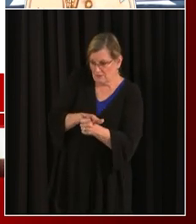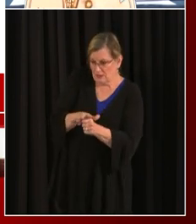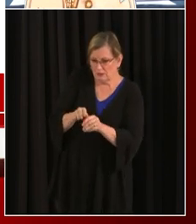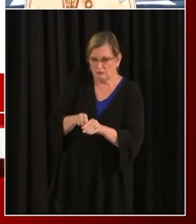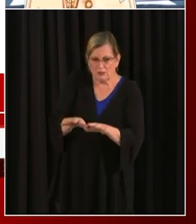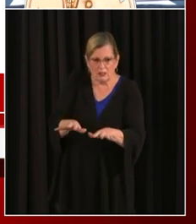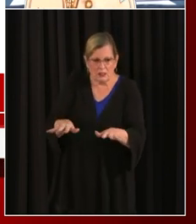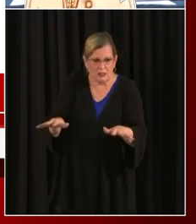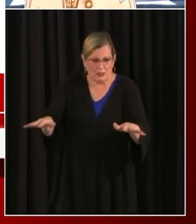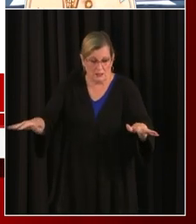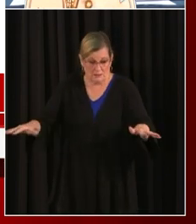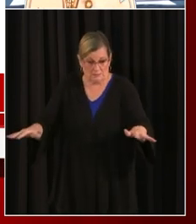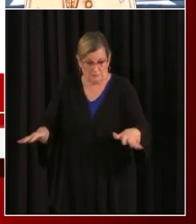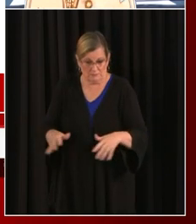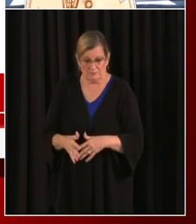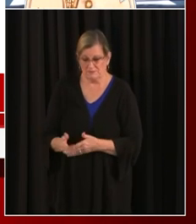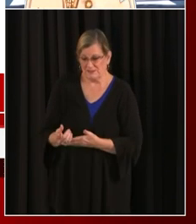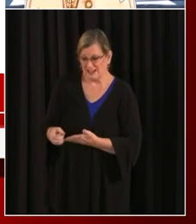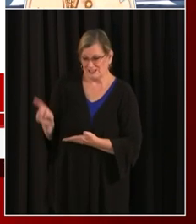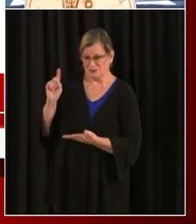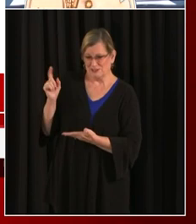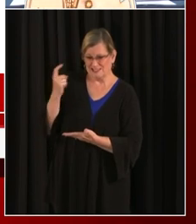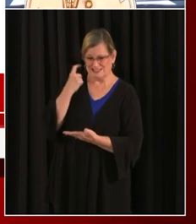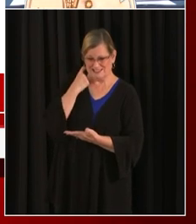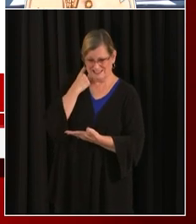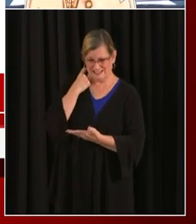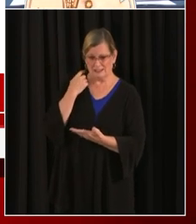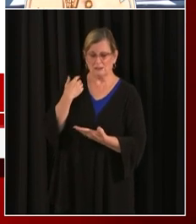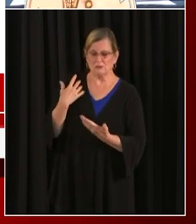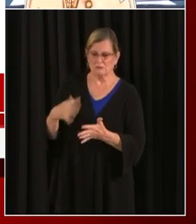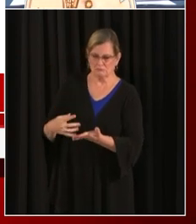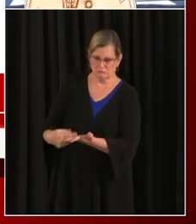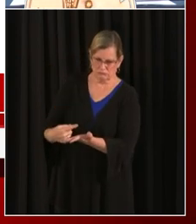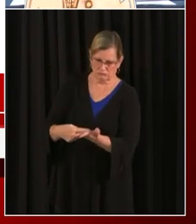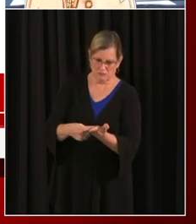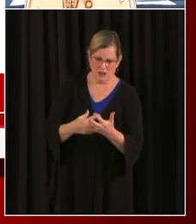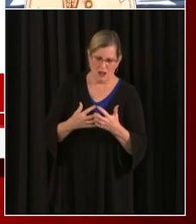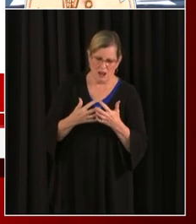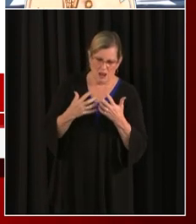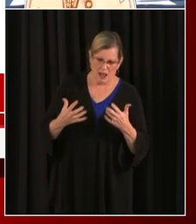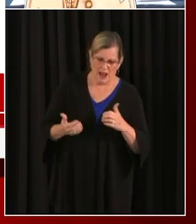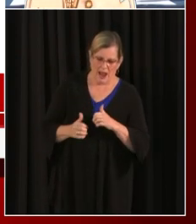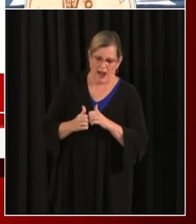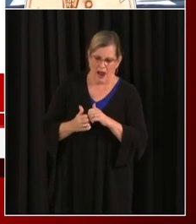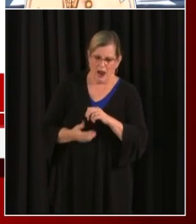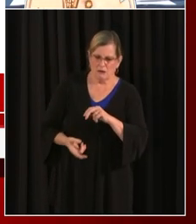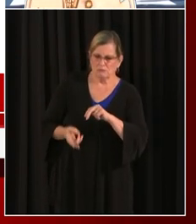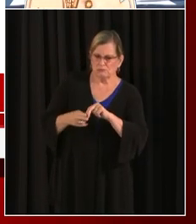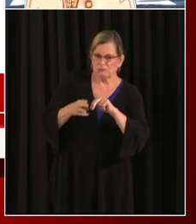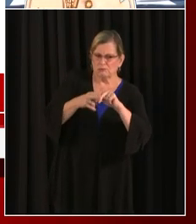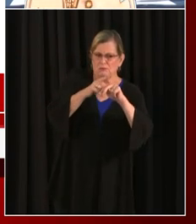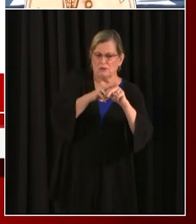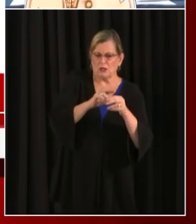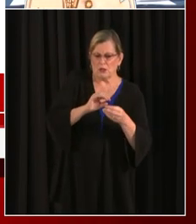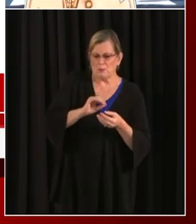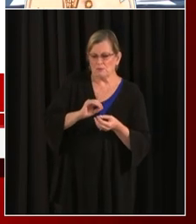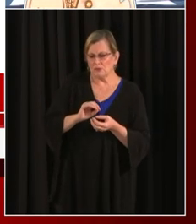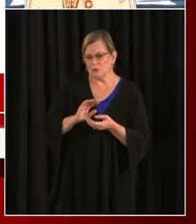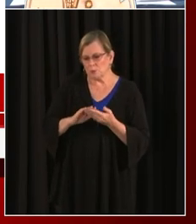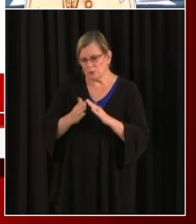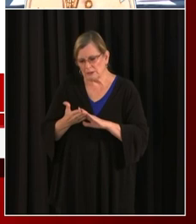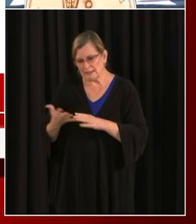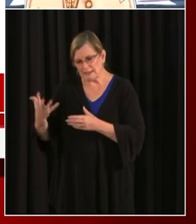week, we spent a good amount of time talking about how to increase community engagement around